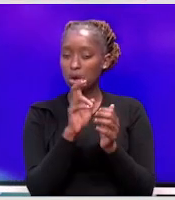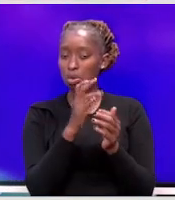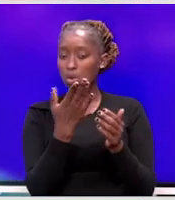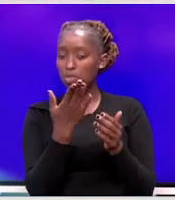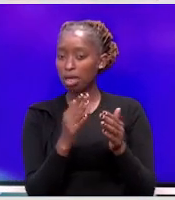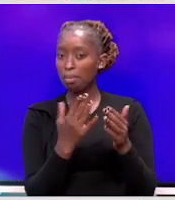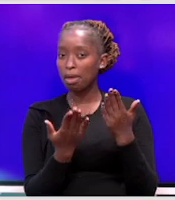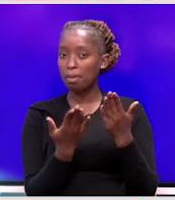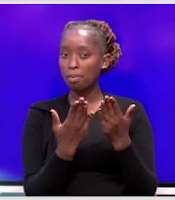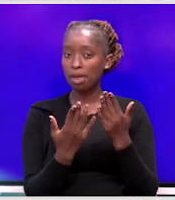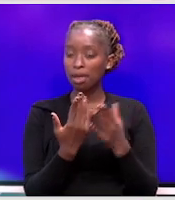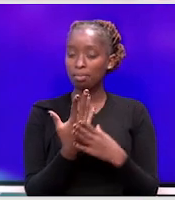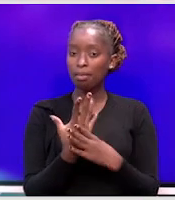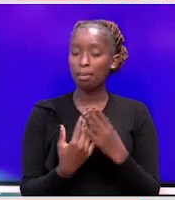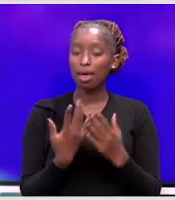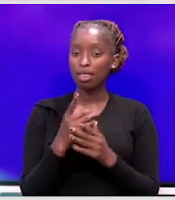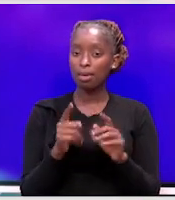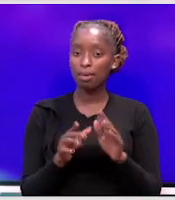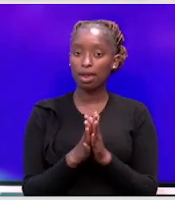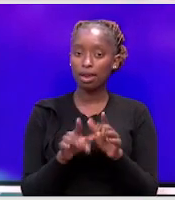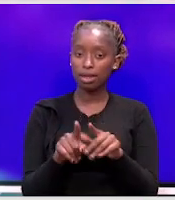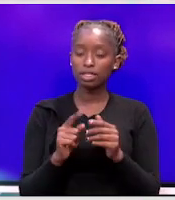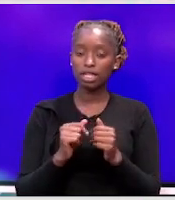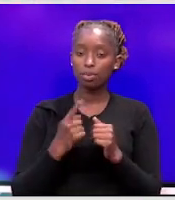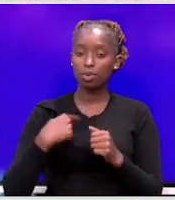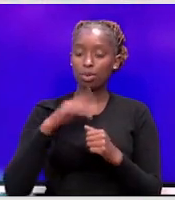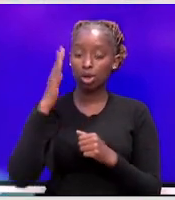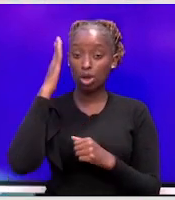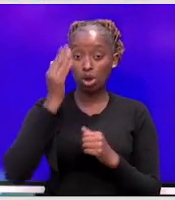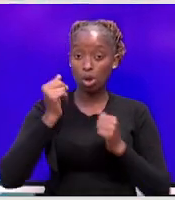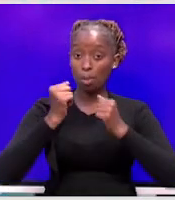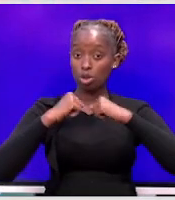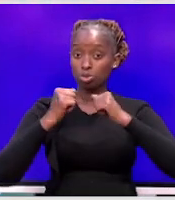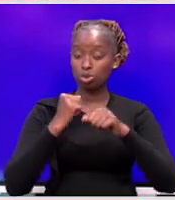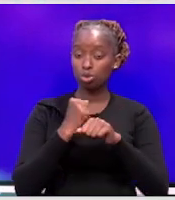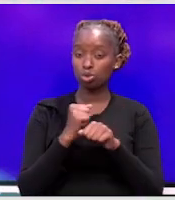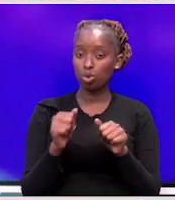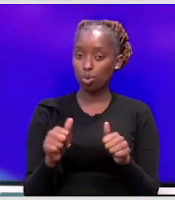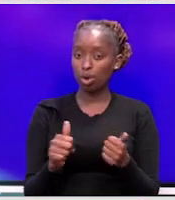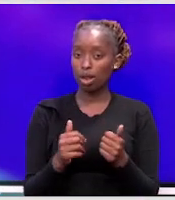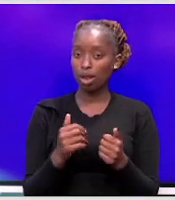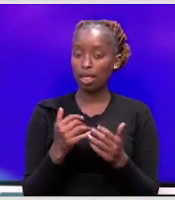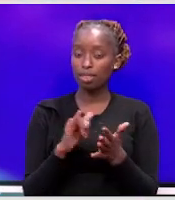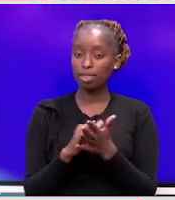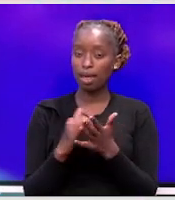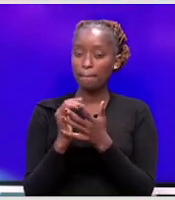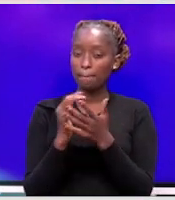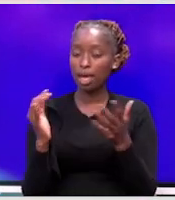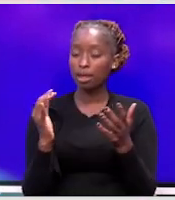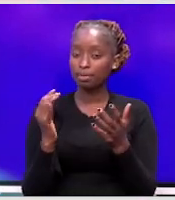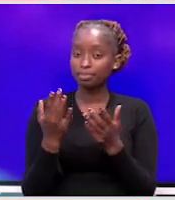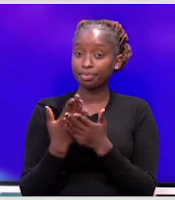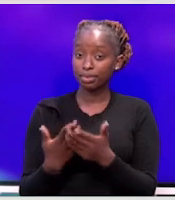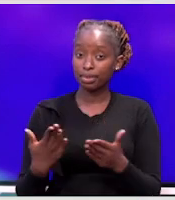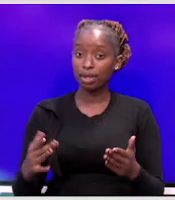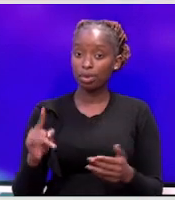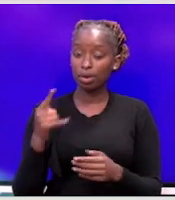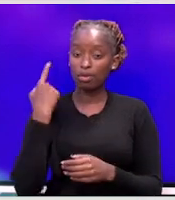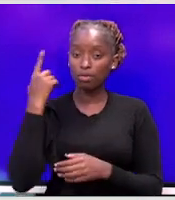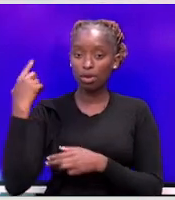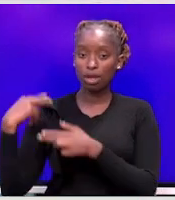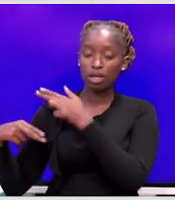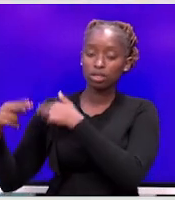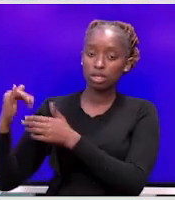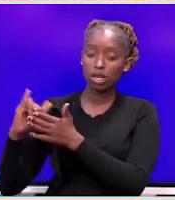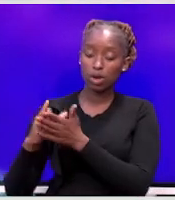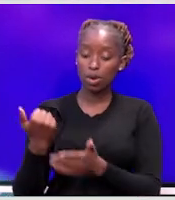also not underestimating our ability to do well. It's a big task. It's one for the history. So